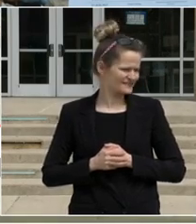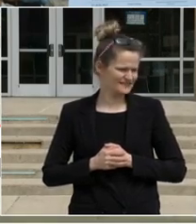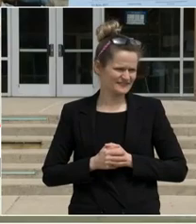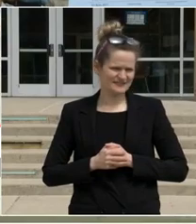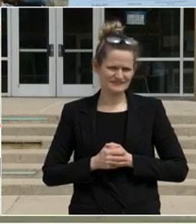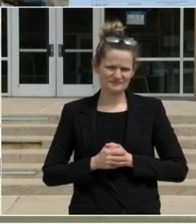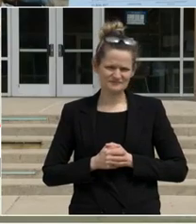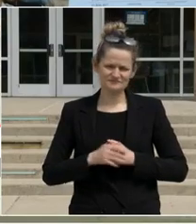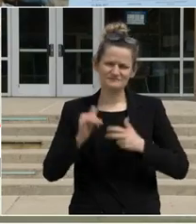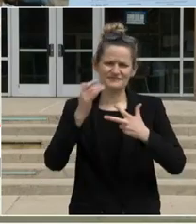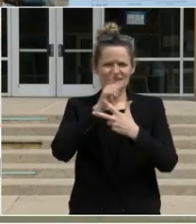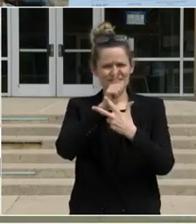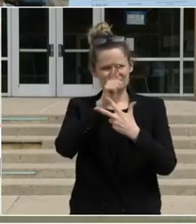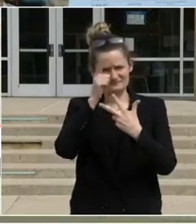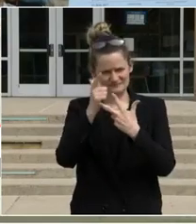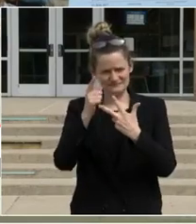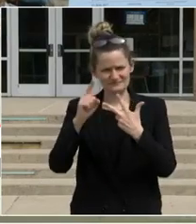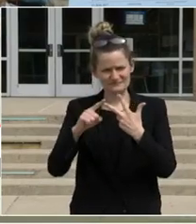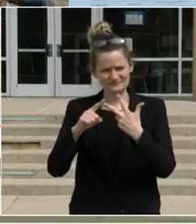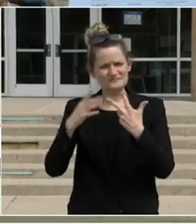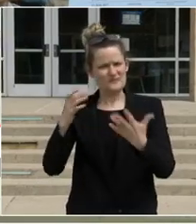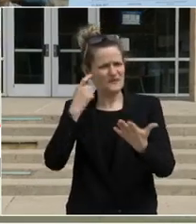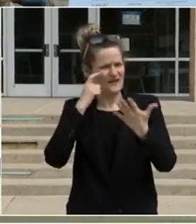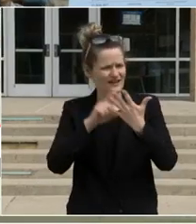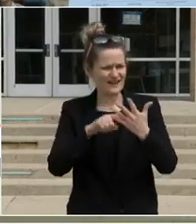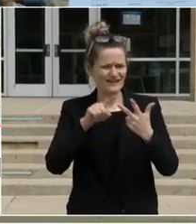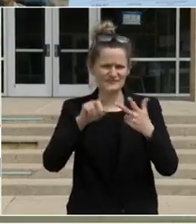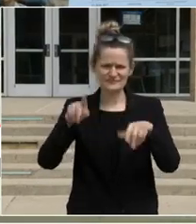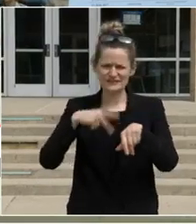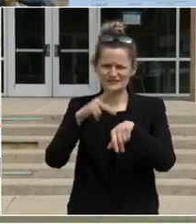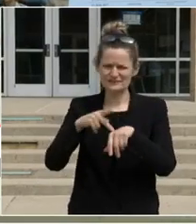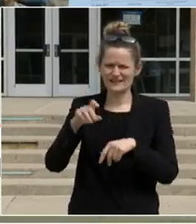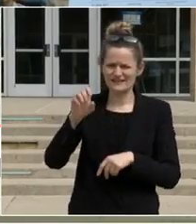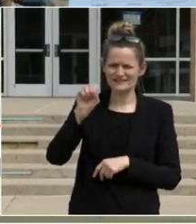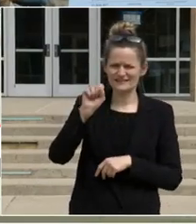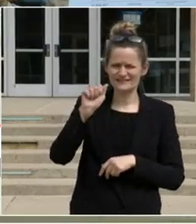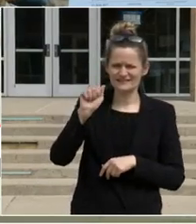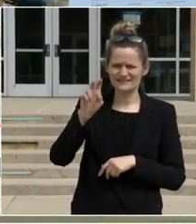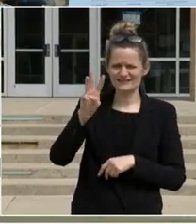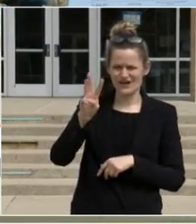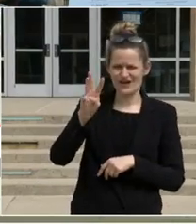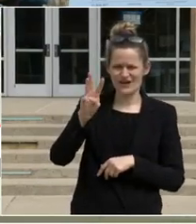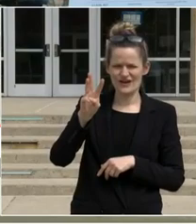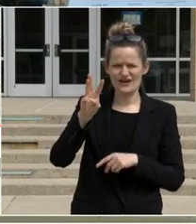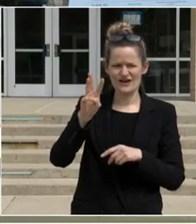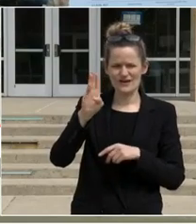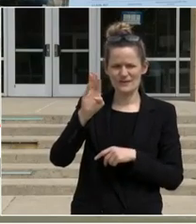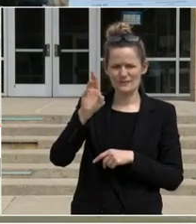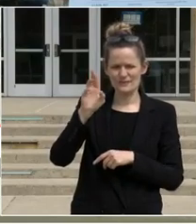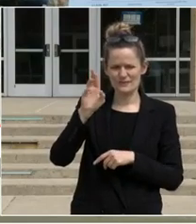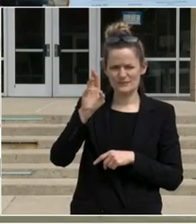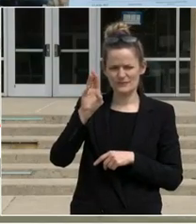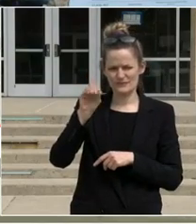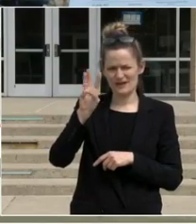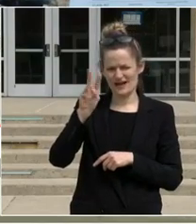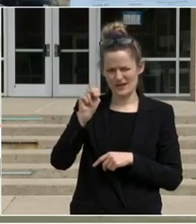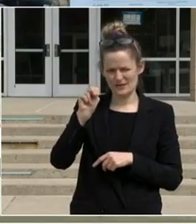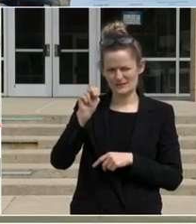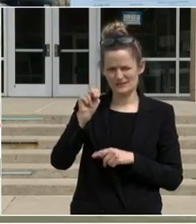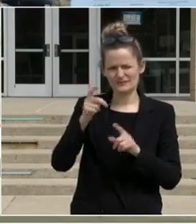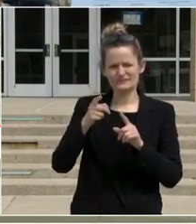And next, we'd like to recognize Principal Saw Brown from Eastern Senior High School. He's a tall